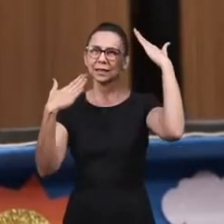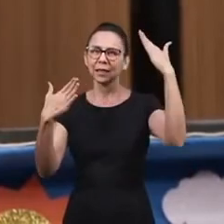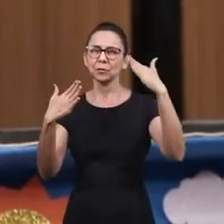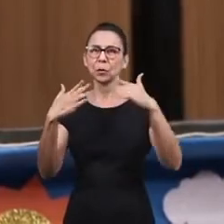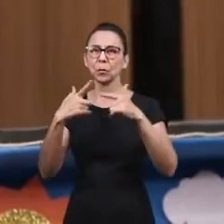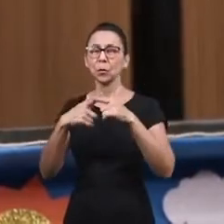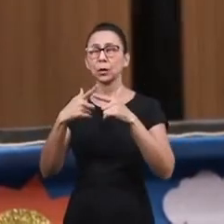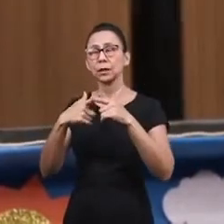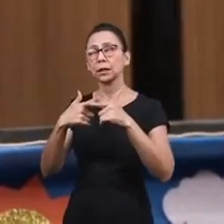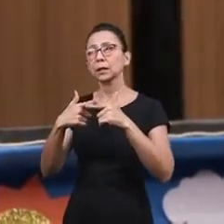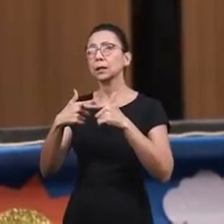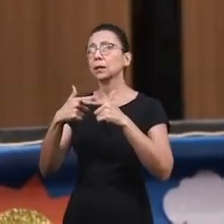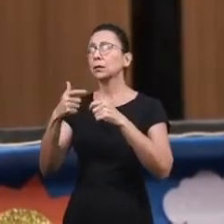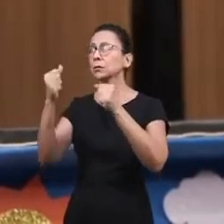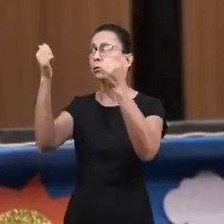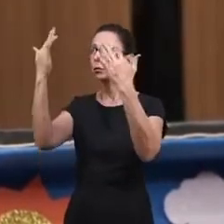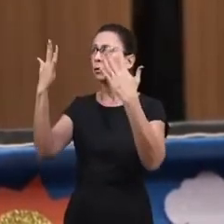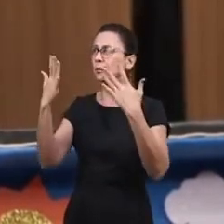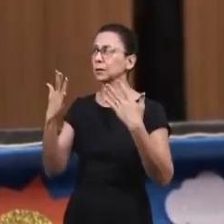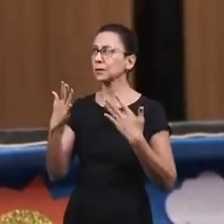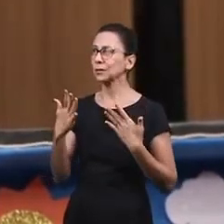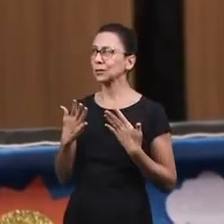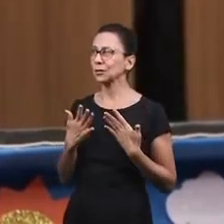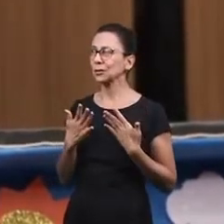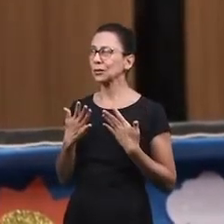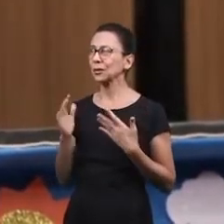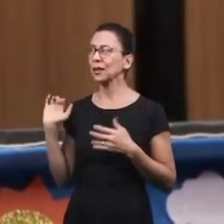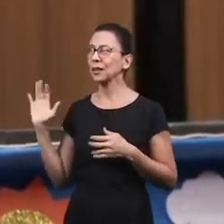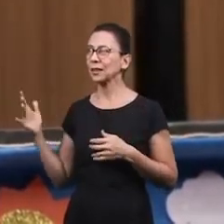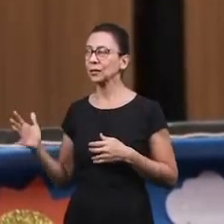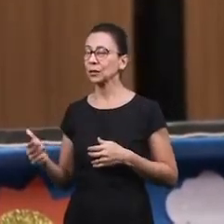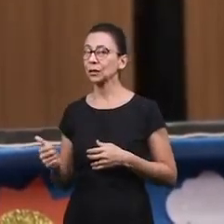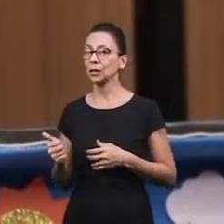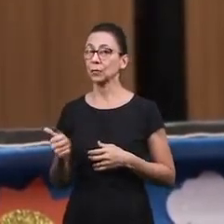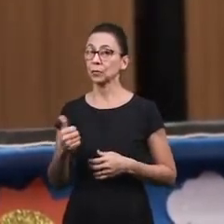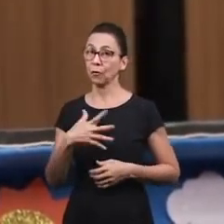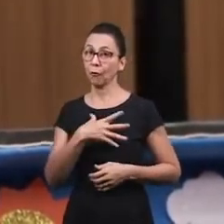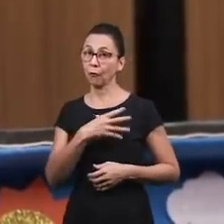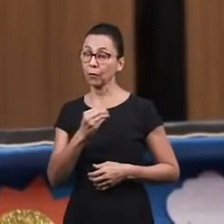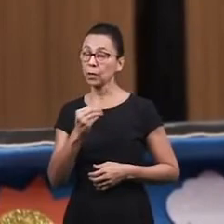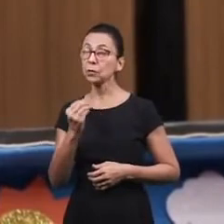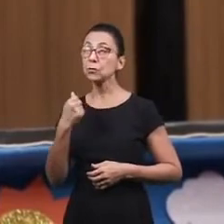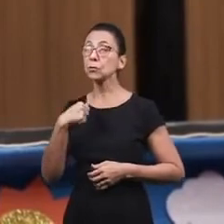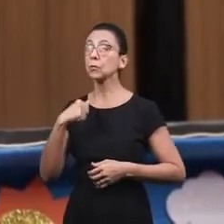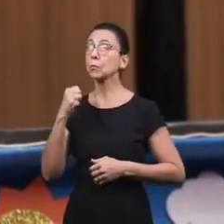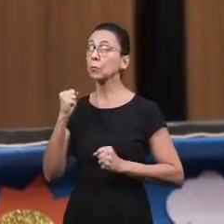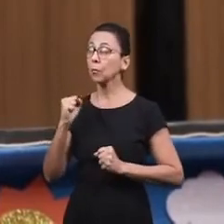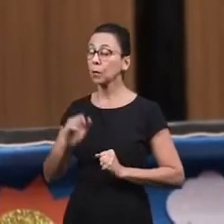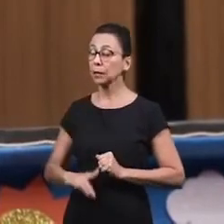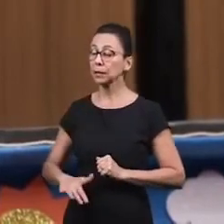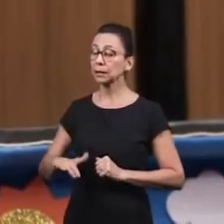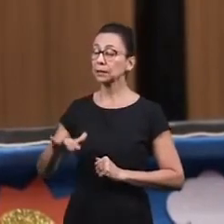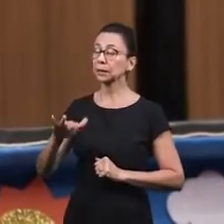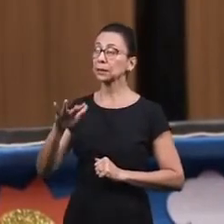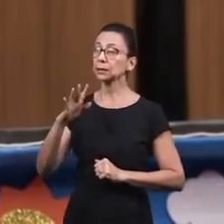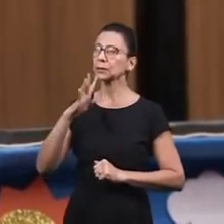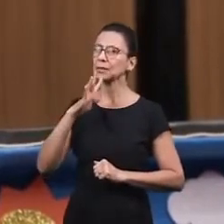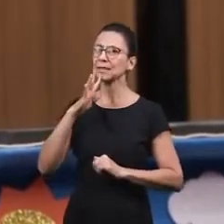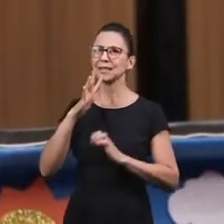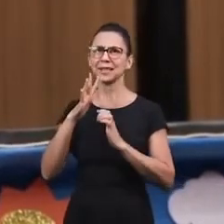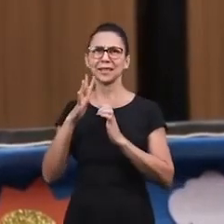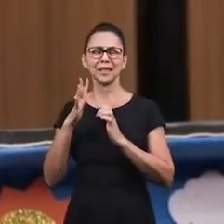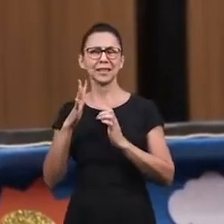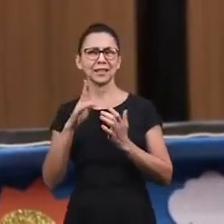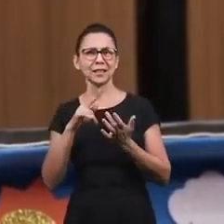you because we find answers in you. We adore you, O God, because our children, when they will grow